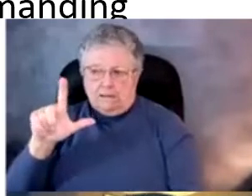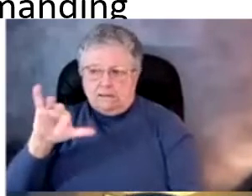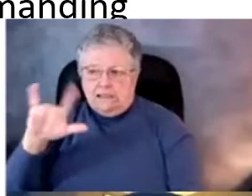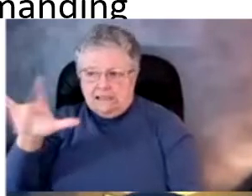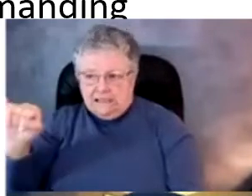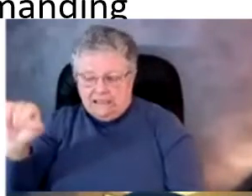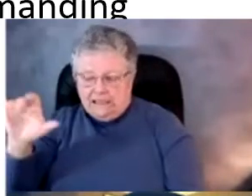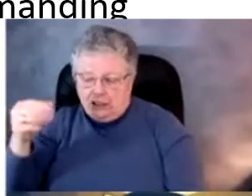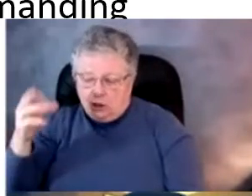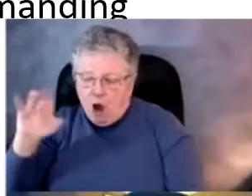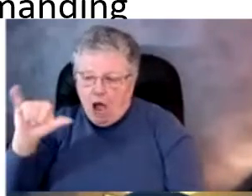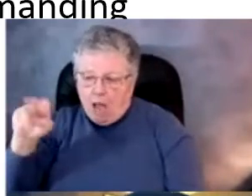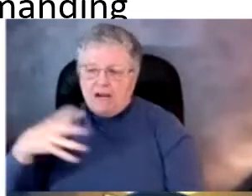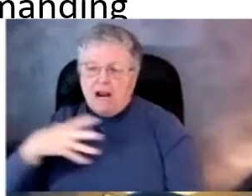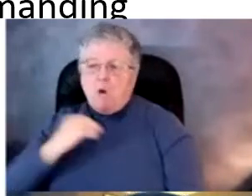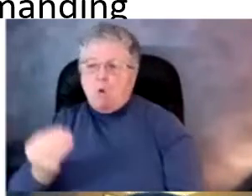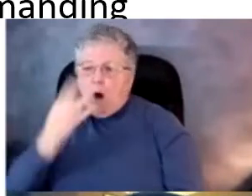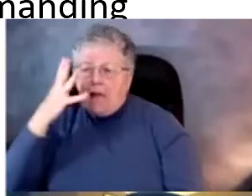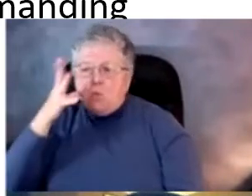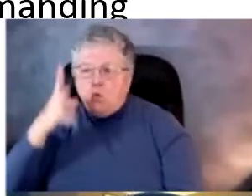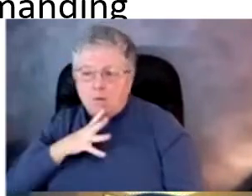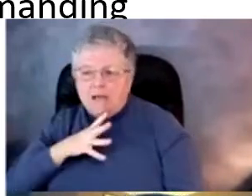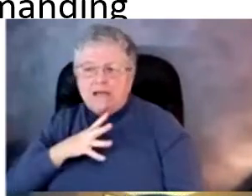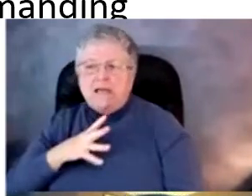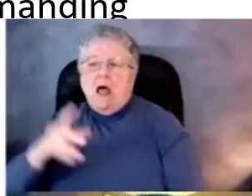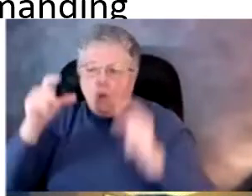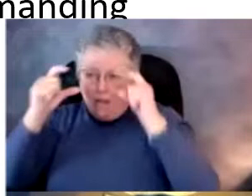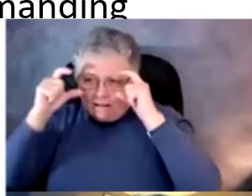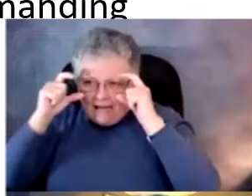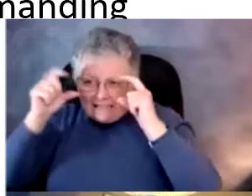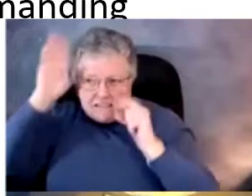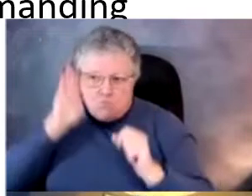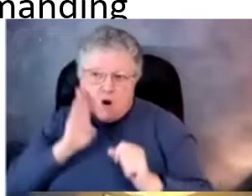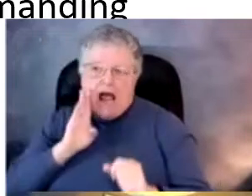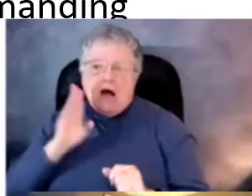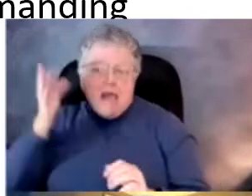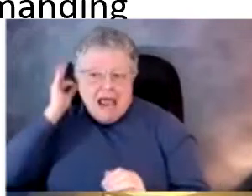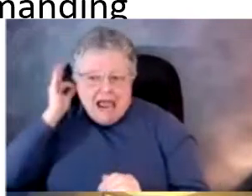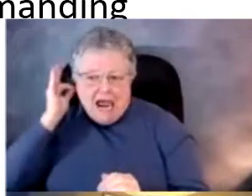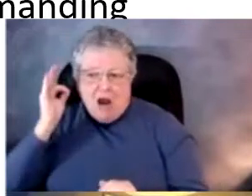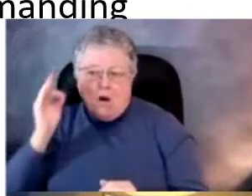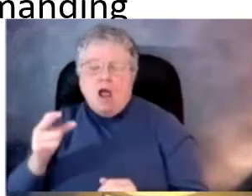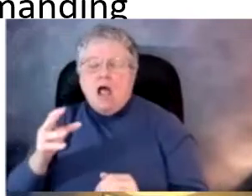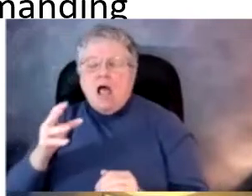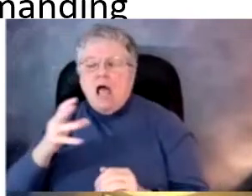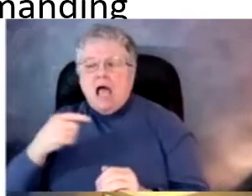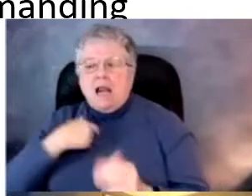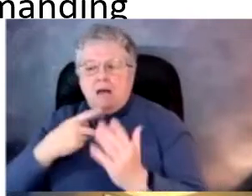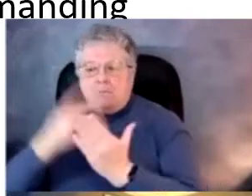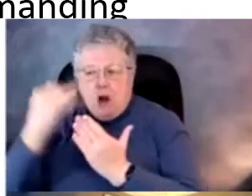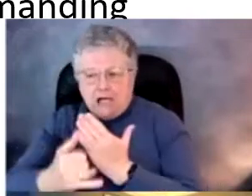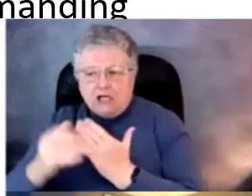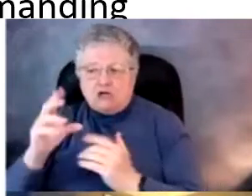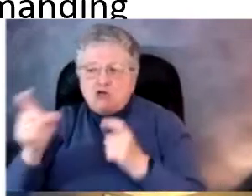woman in my 30s wearing glasses with kind of brown hair. And I am a project director at the Research and Training